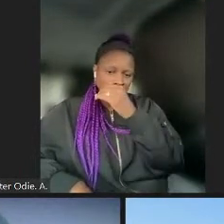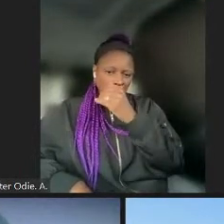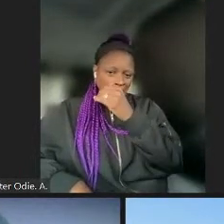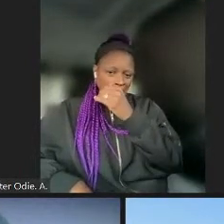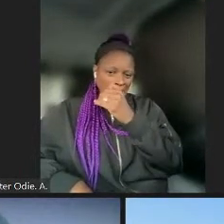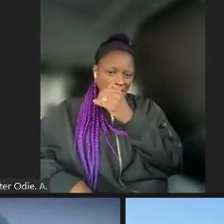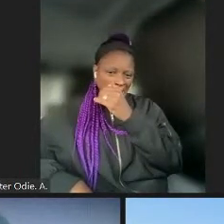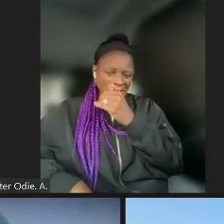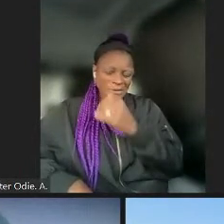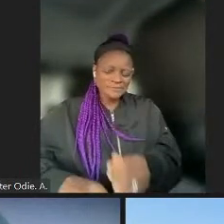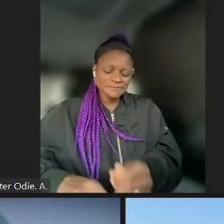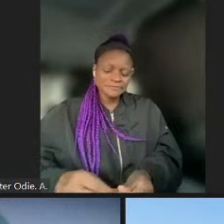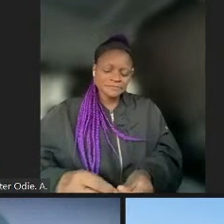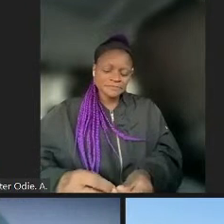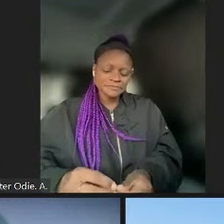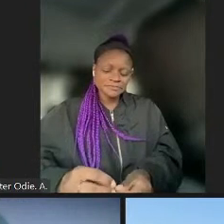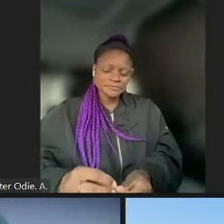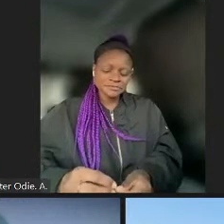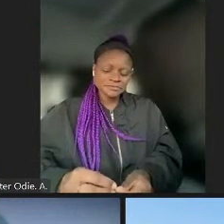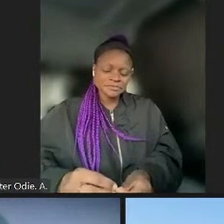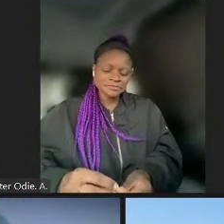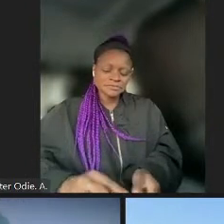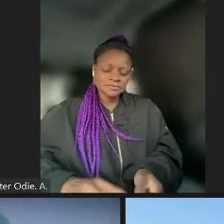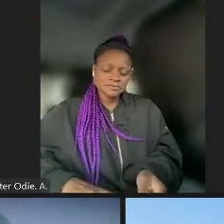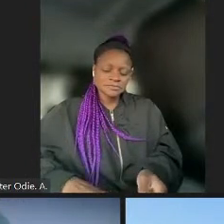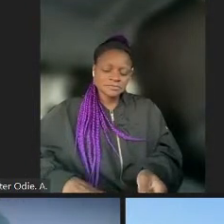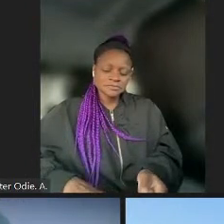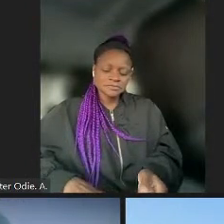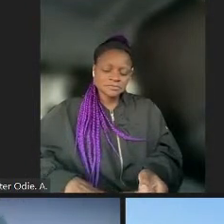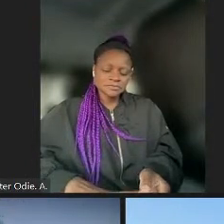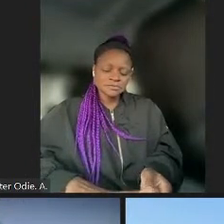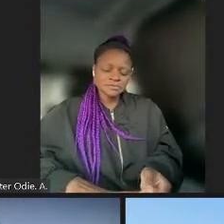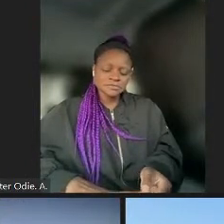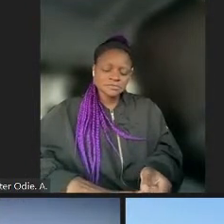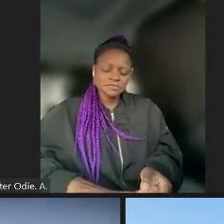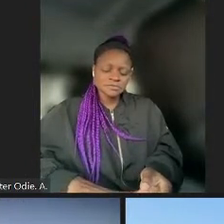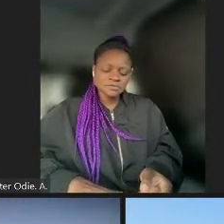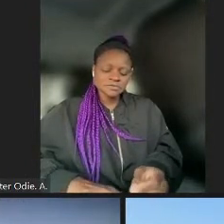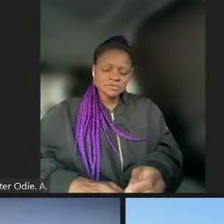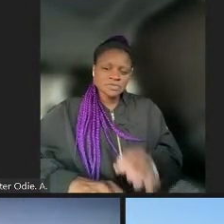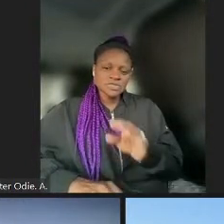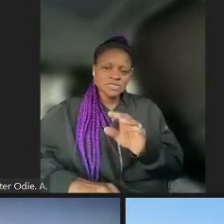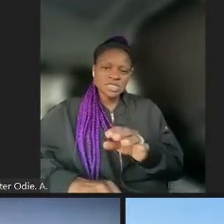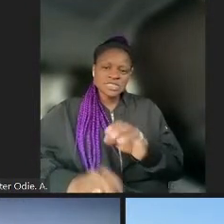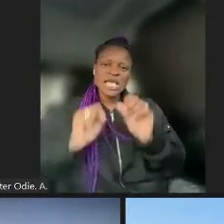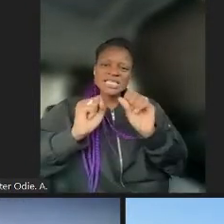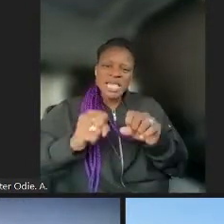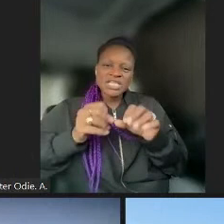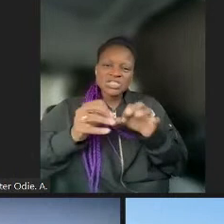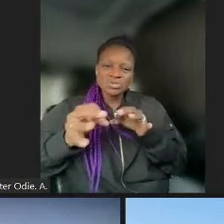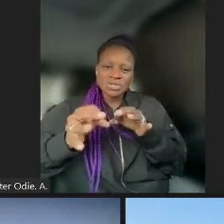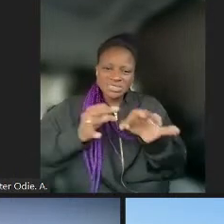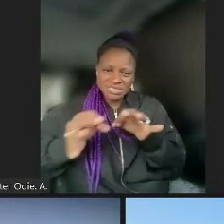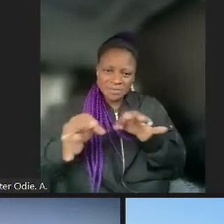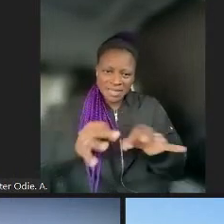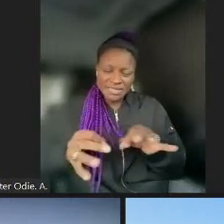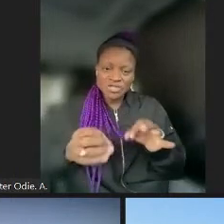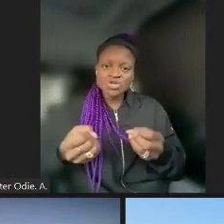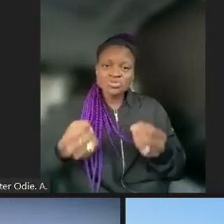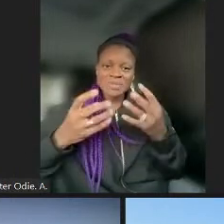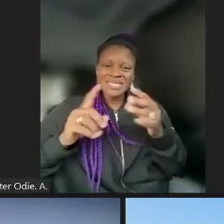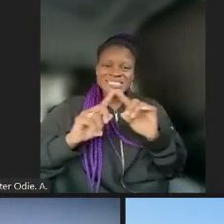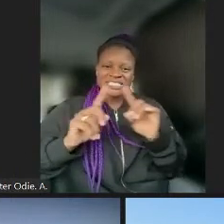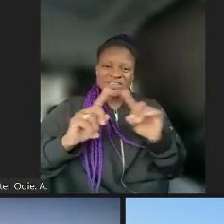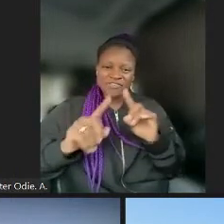I think helps explain where this person is coming from. She says, we explain to people that there are many different coronaviruses that have